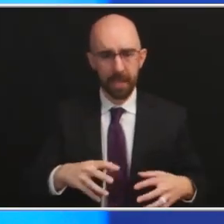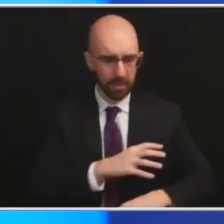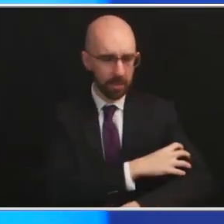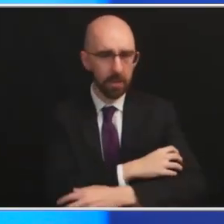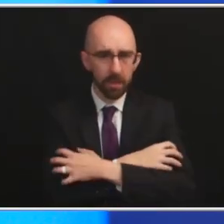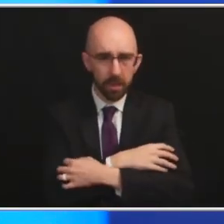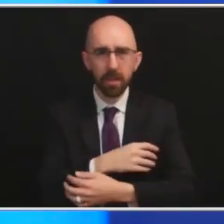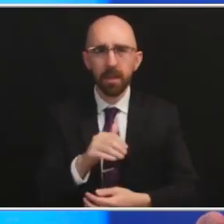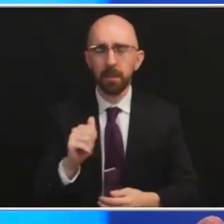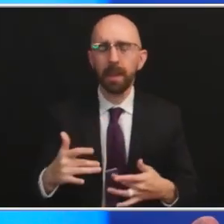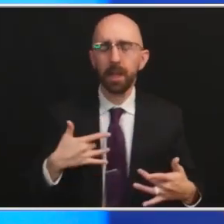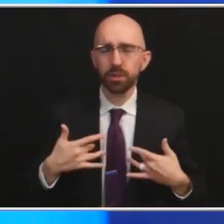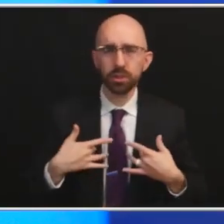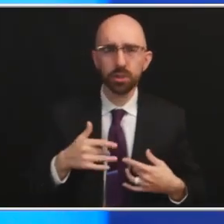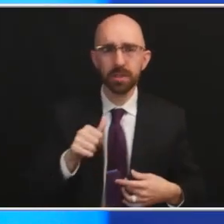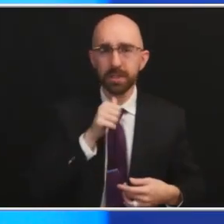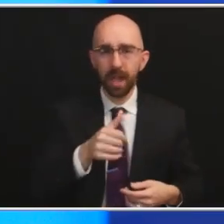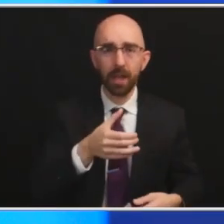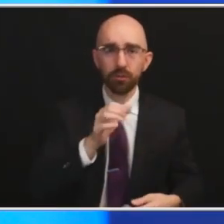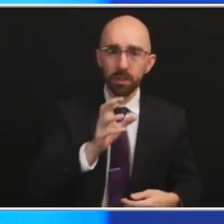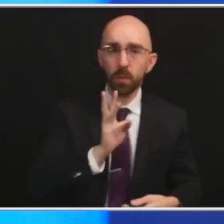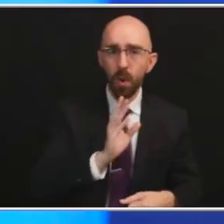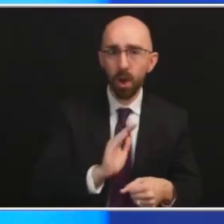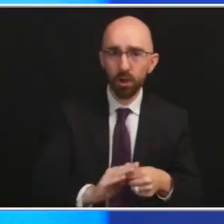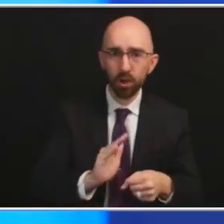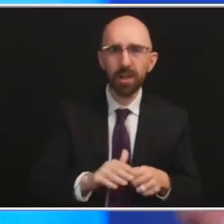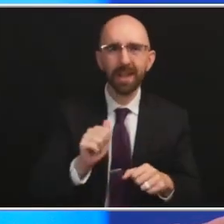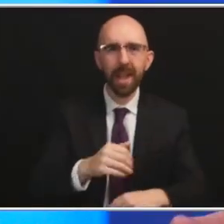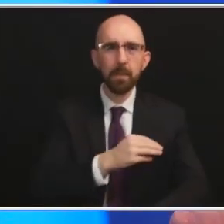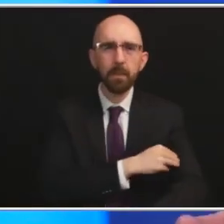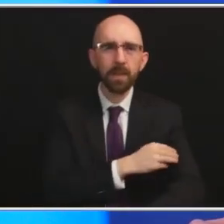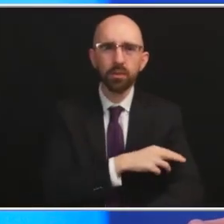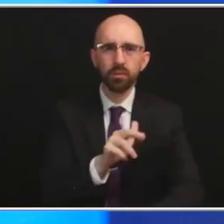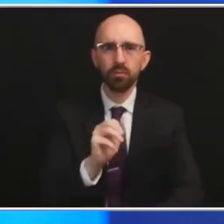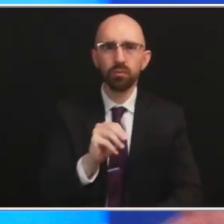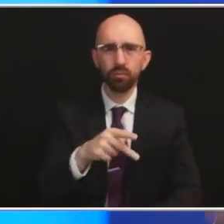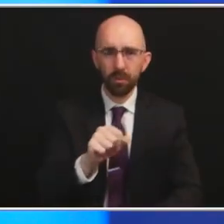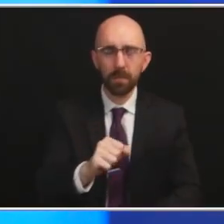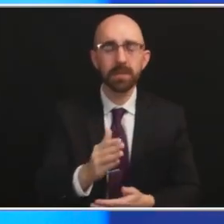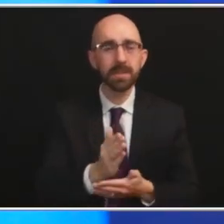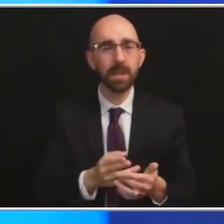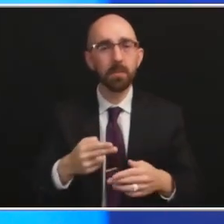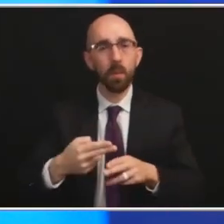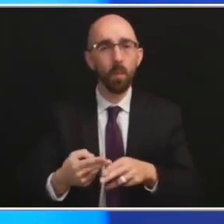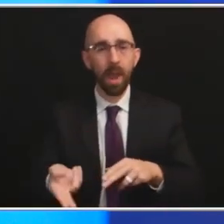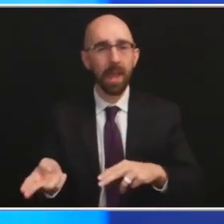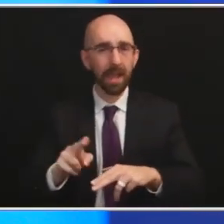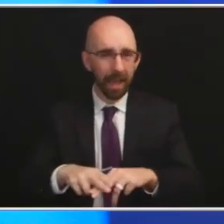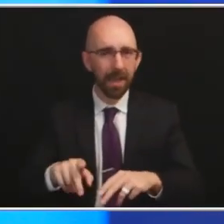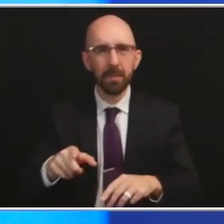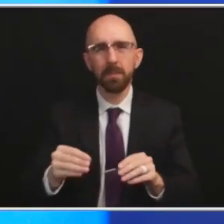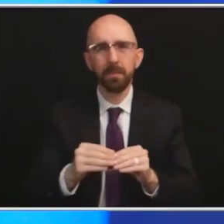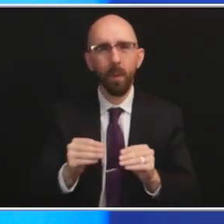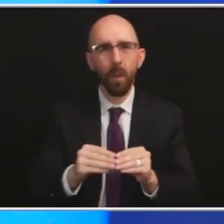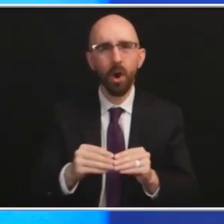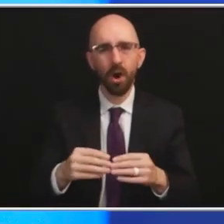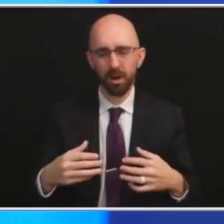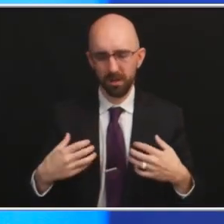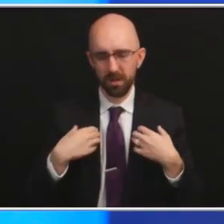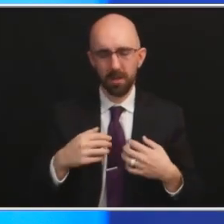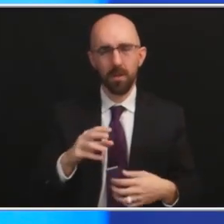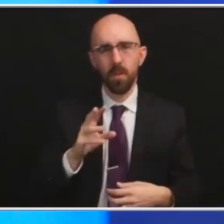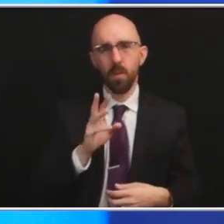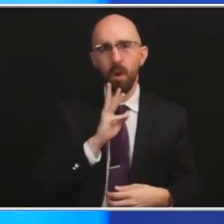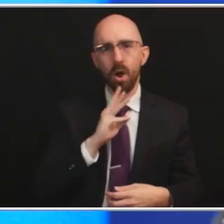and drinking enough water, you can get muscle cramps. Some people will complain of weight gain, but it's probably because of more retained intracellular water within the